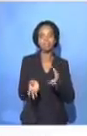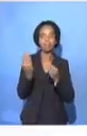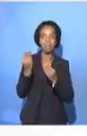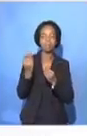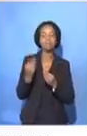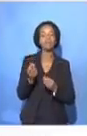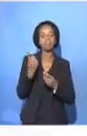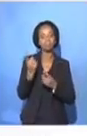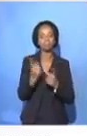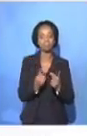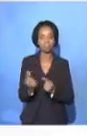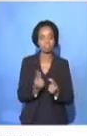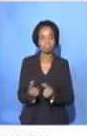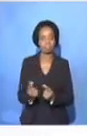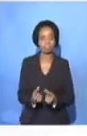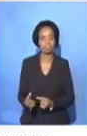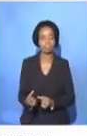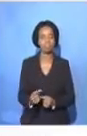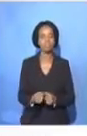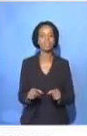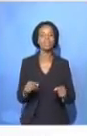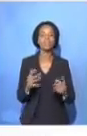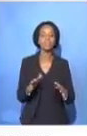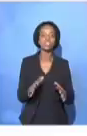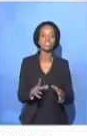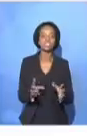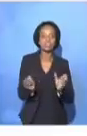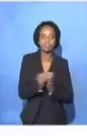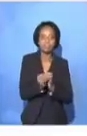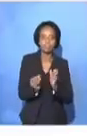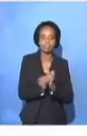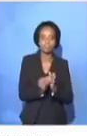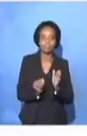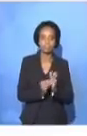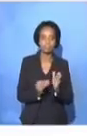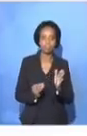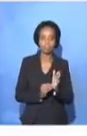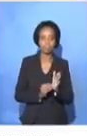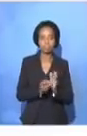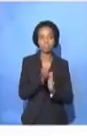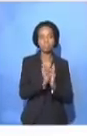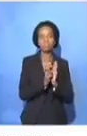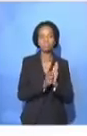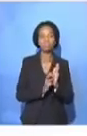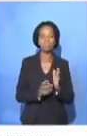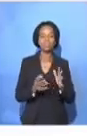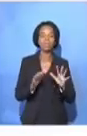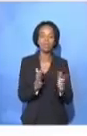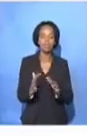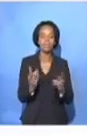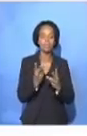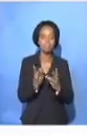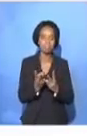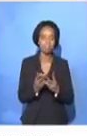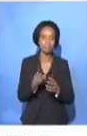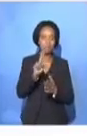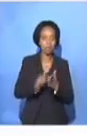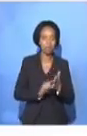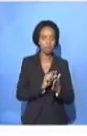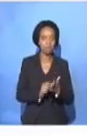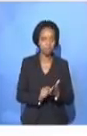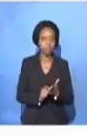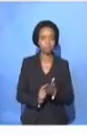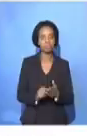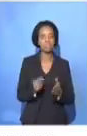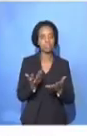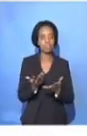Measures were put in place to enable South Africans in the diaspora to cast their votes at specific South African